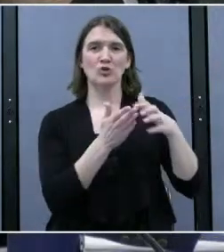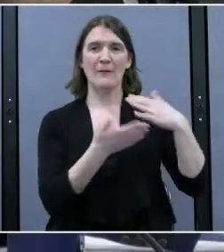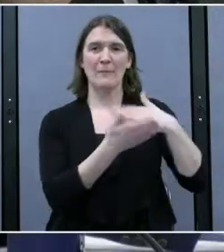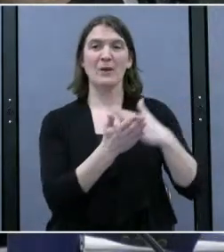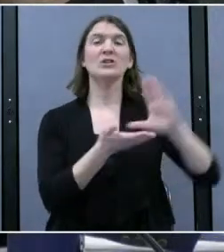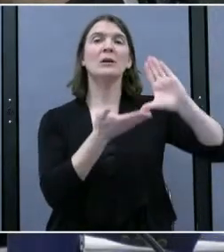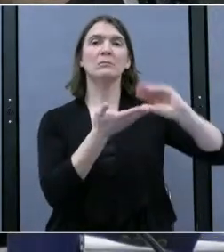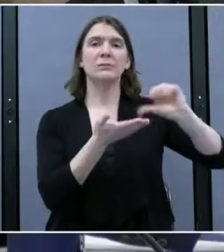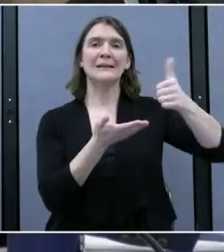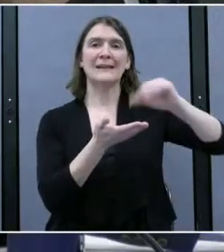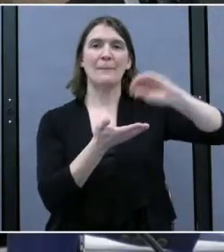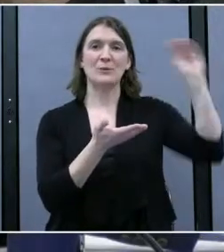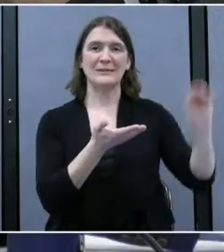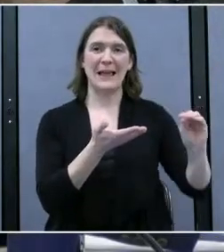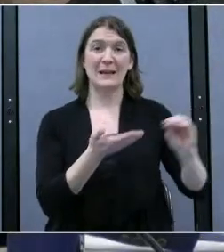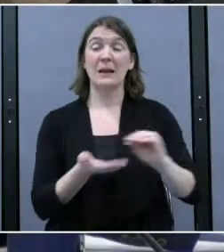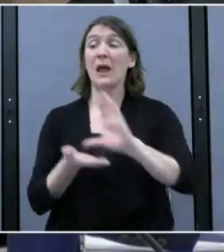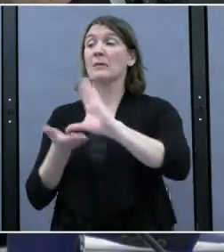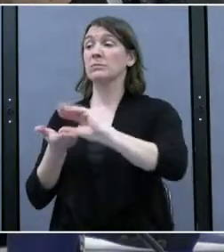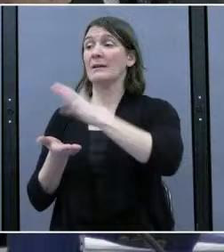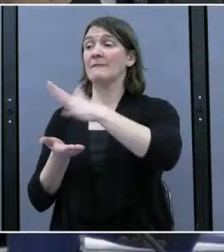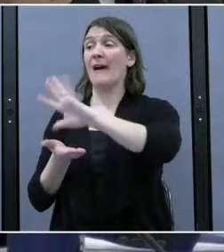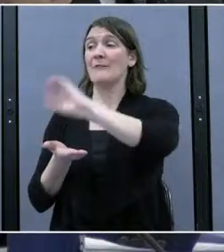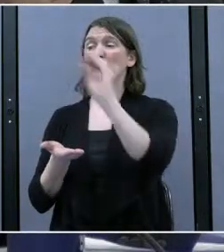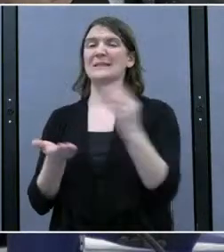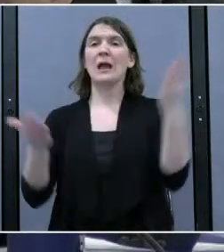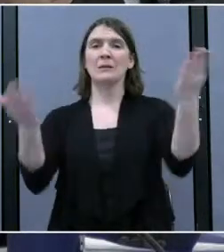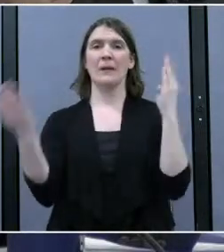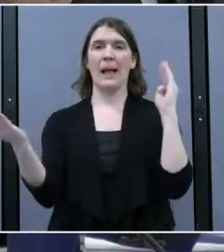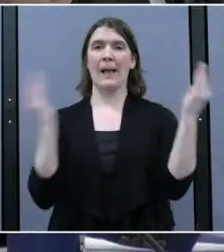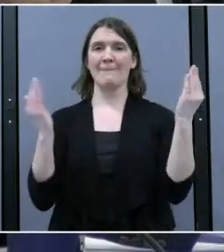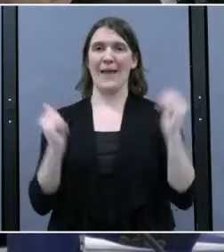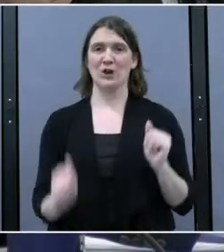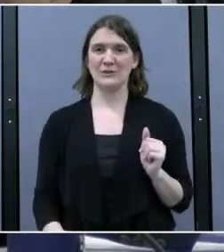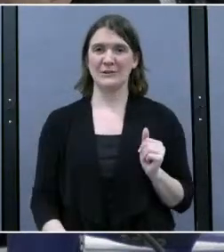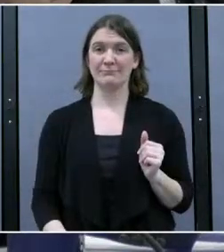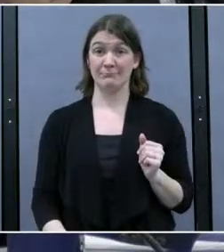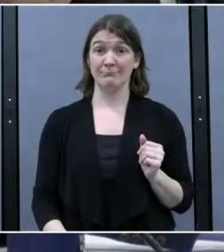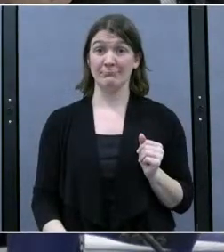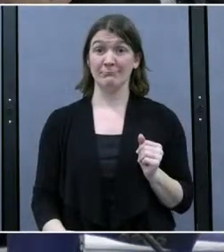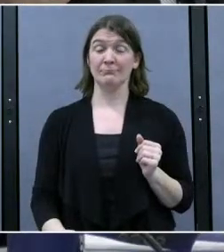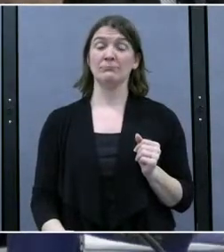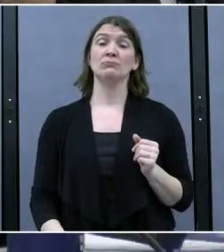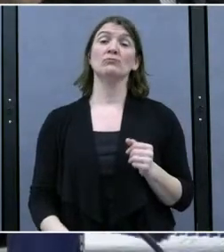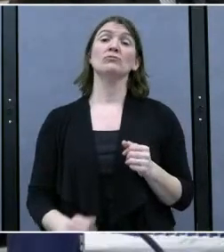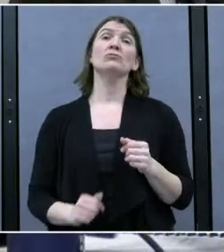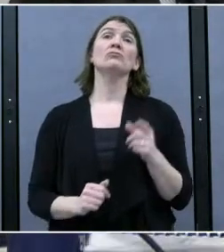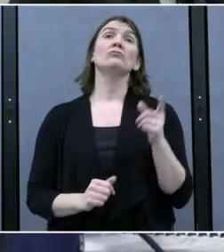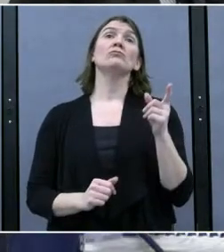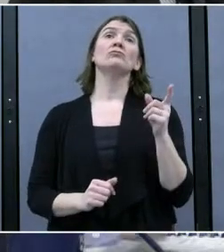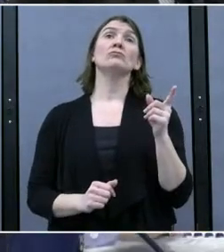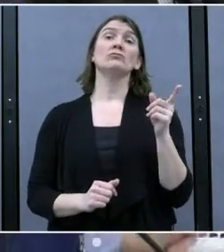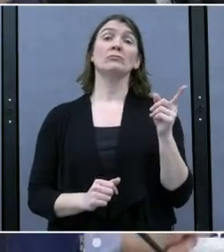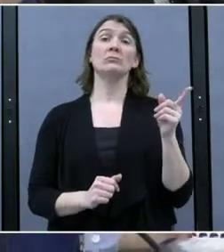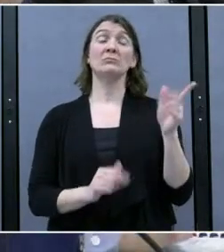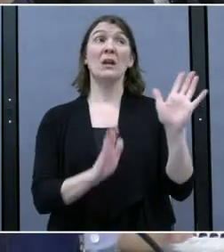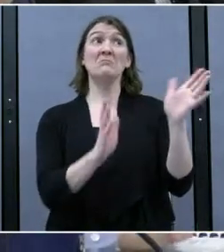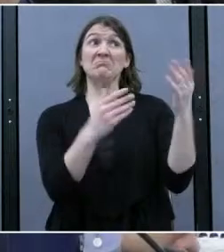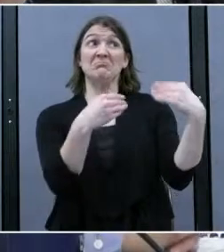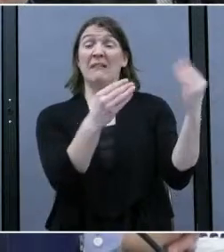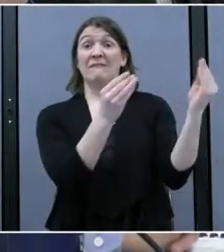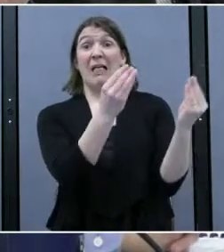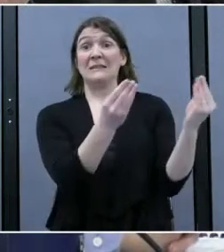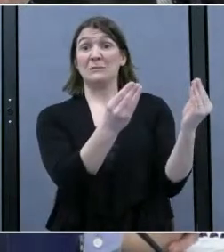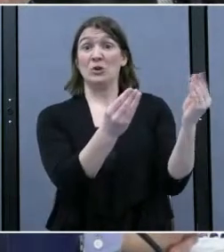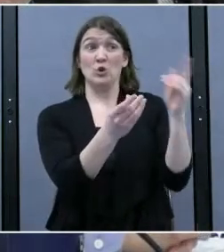10% reduction and a 5% reduction. We gave them as much leeway as